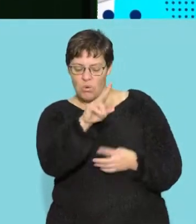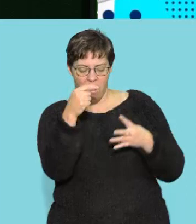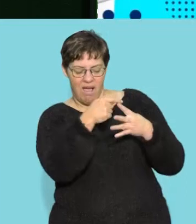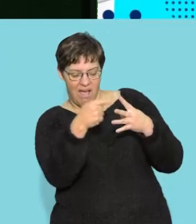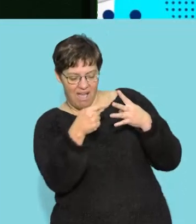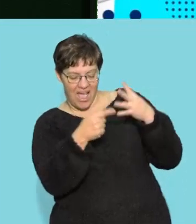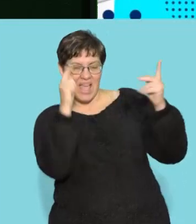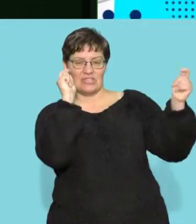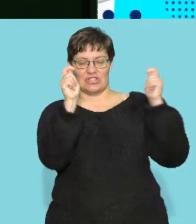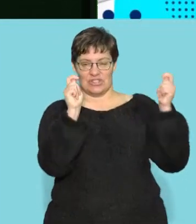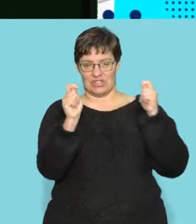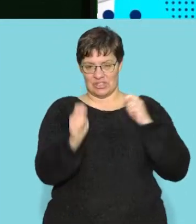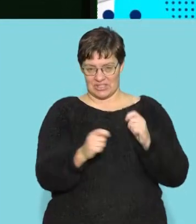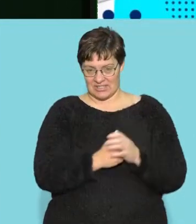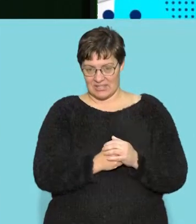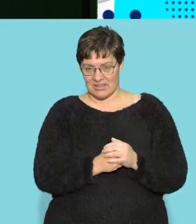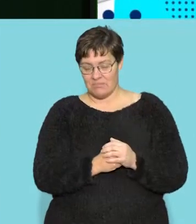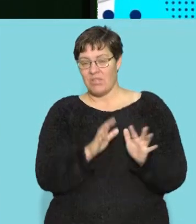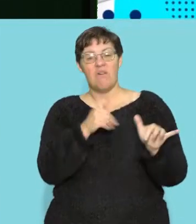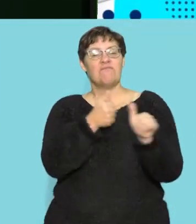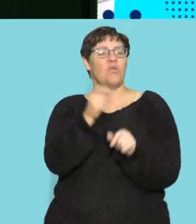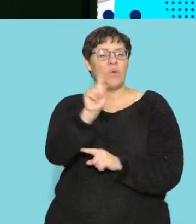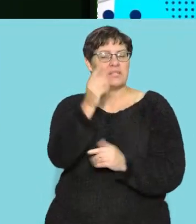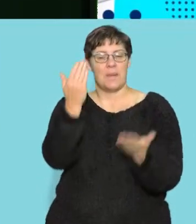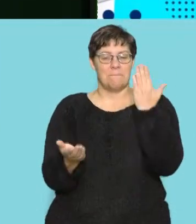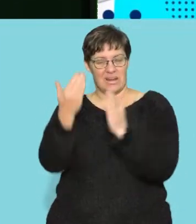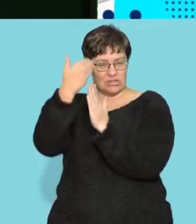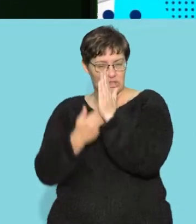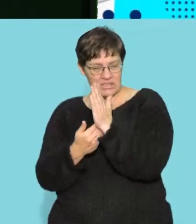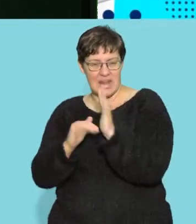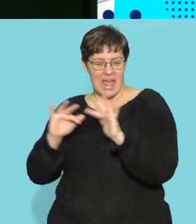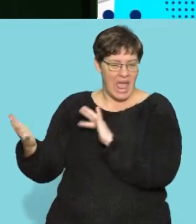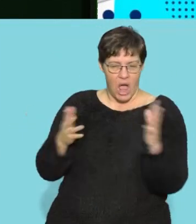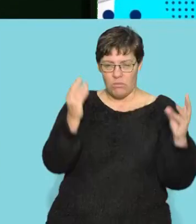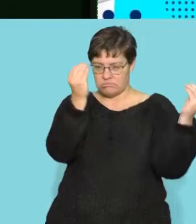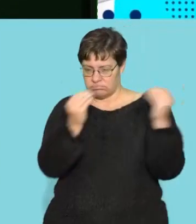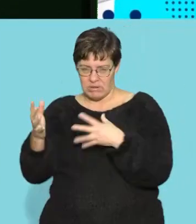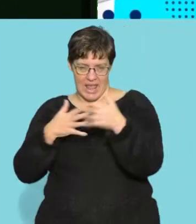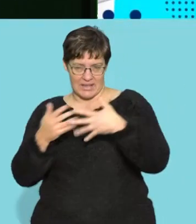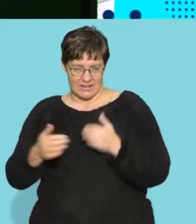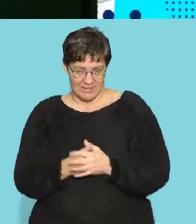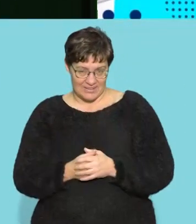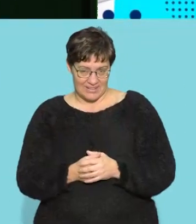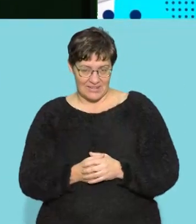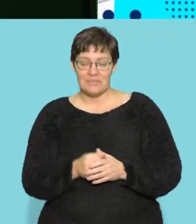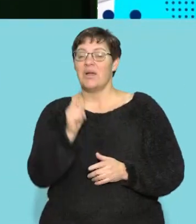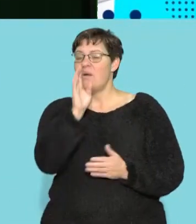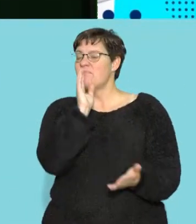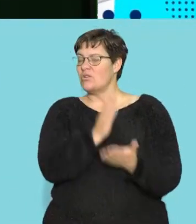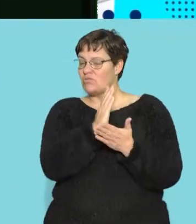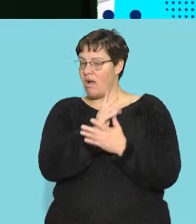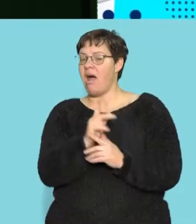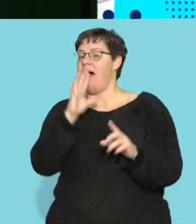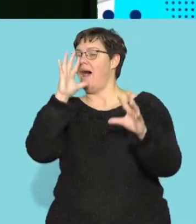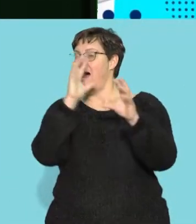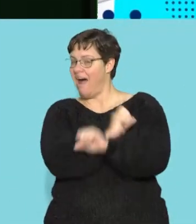specific adjustments pertaining to the balance sheet and how you must go about handling it. I'm sure we've piqued your